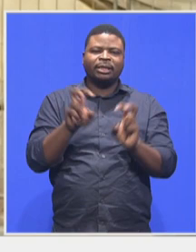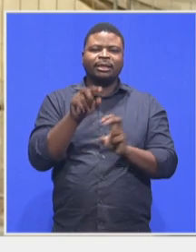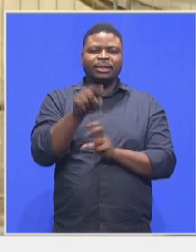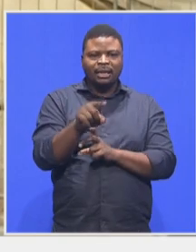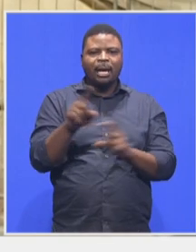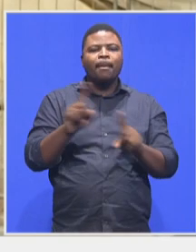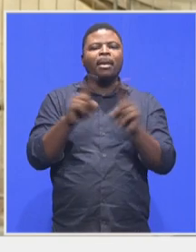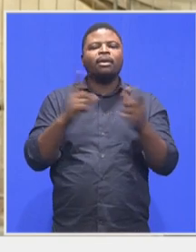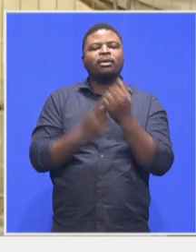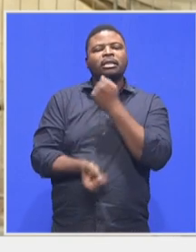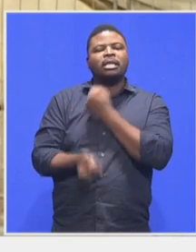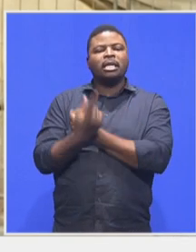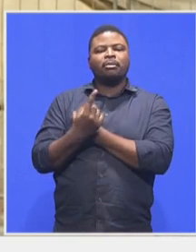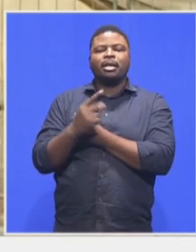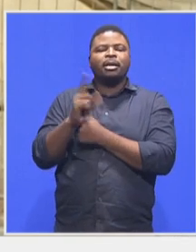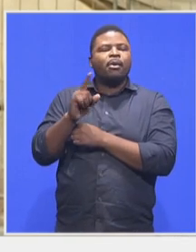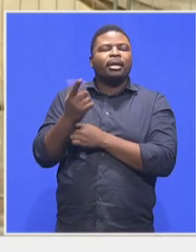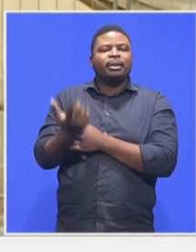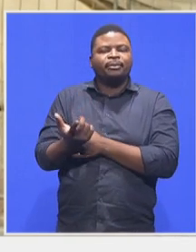that?